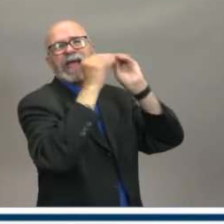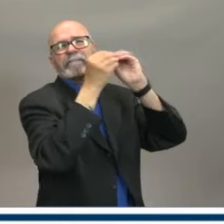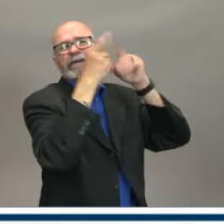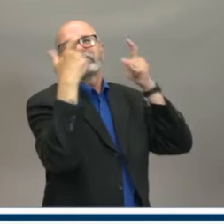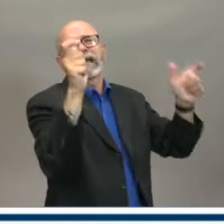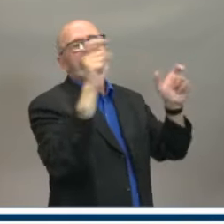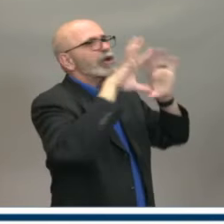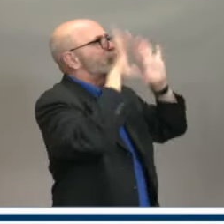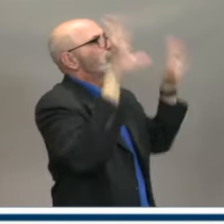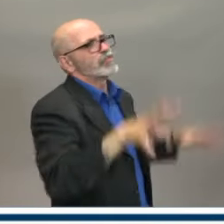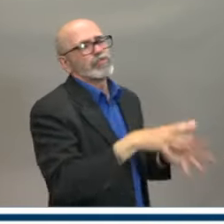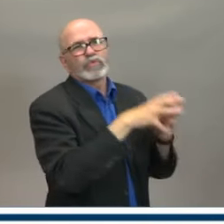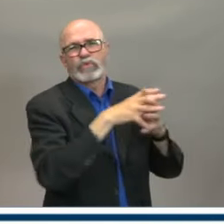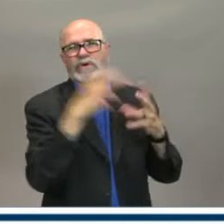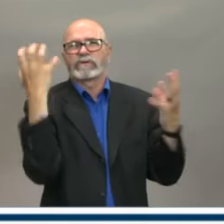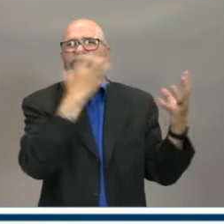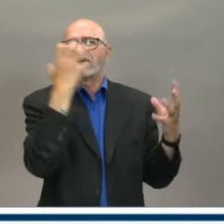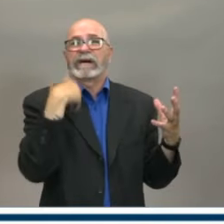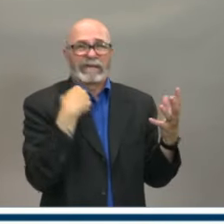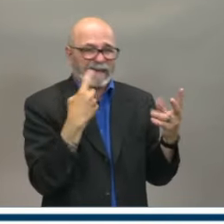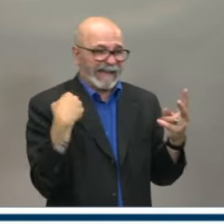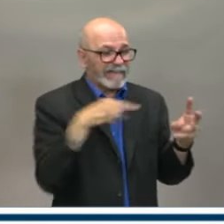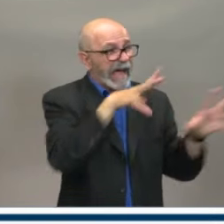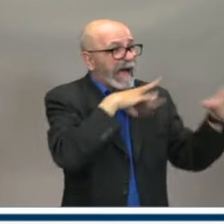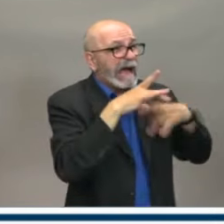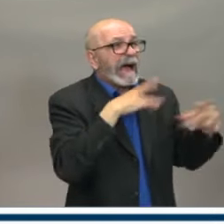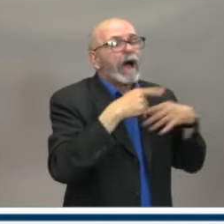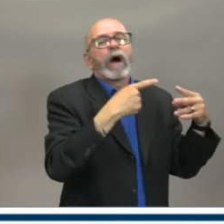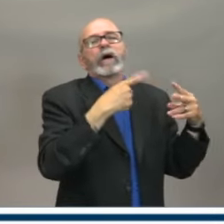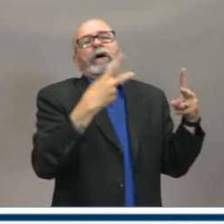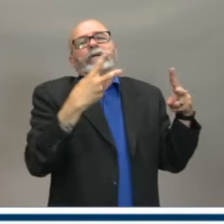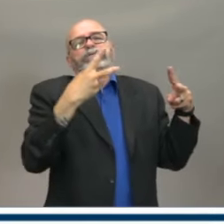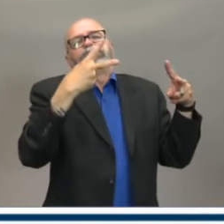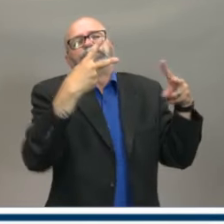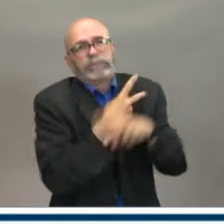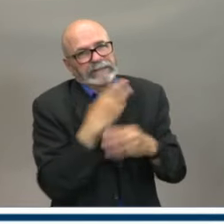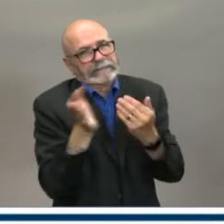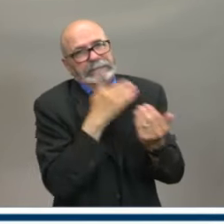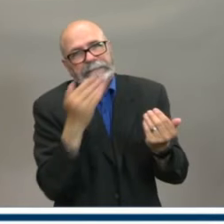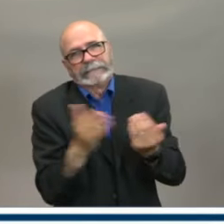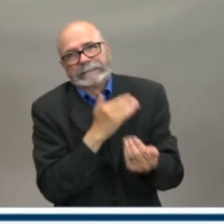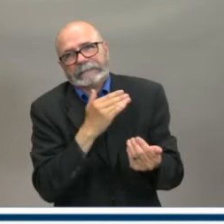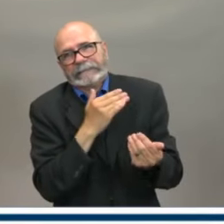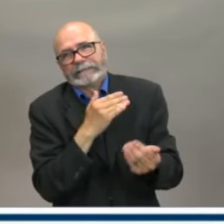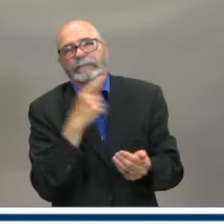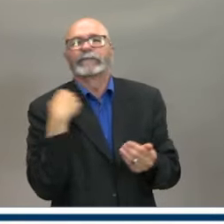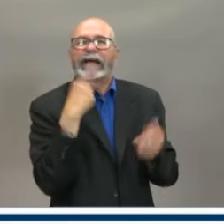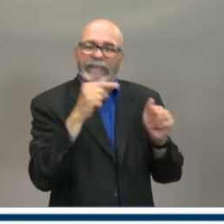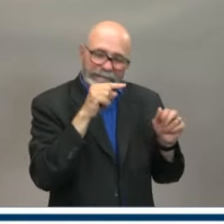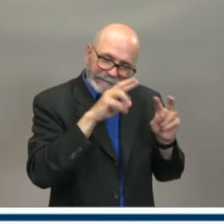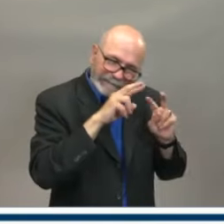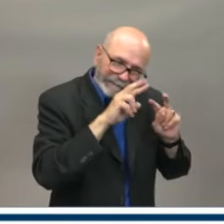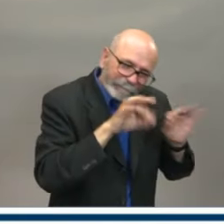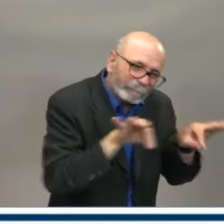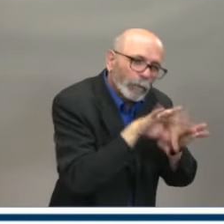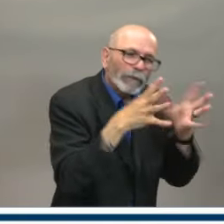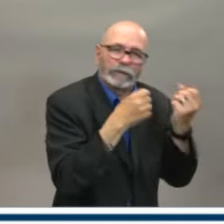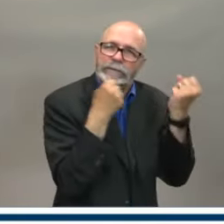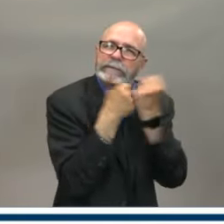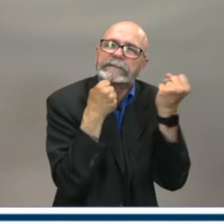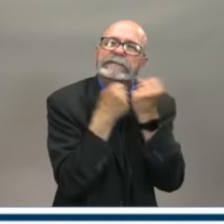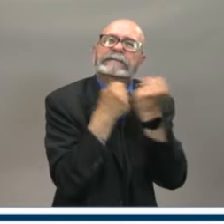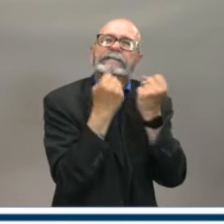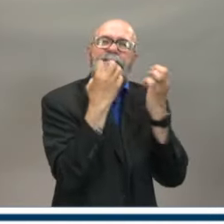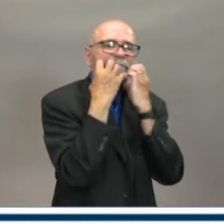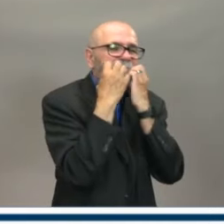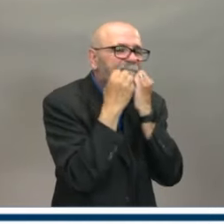infected, and we continue to have significant numbers who are requiring substantive support for their health needs. Next